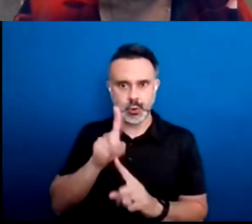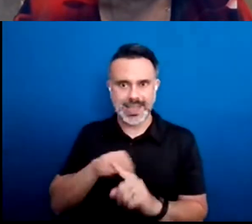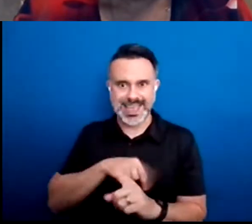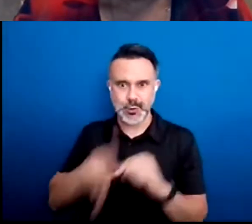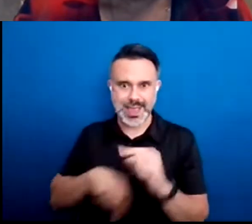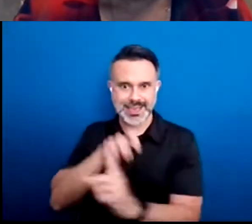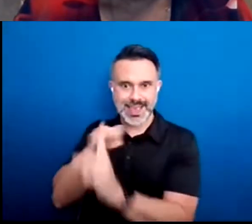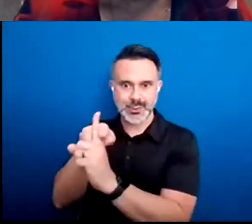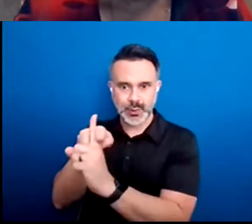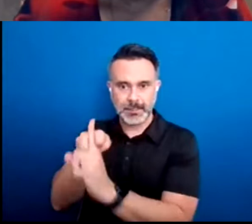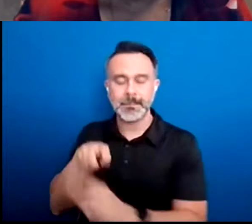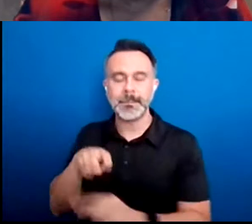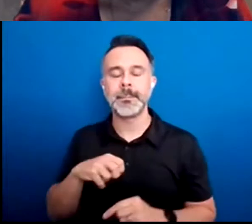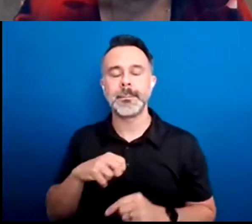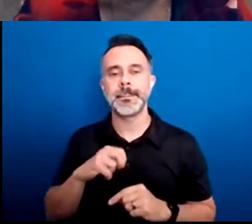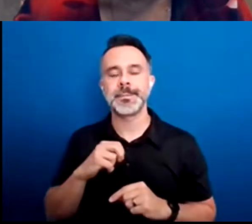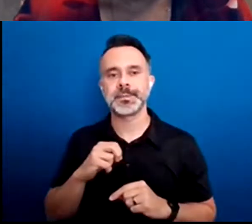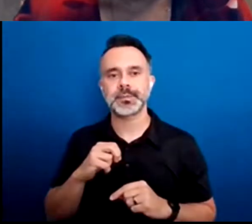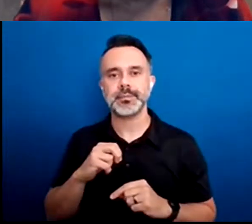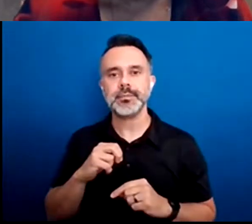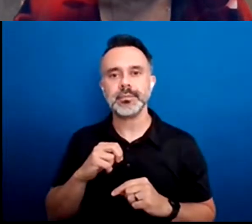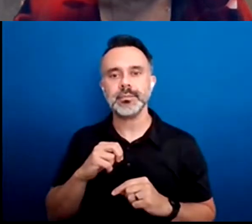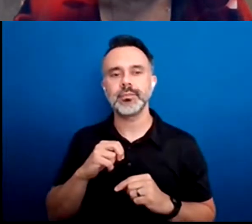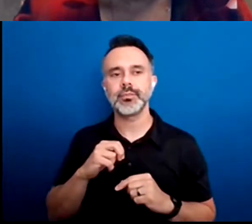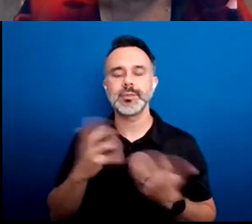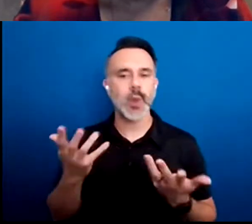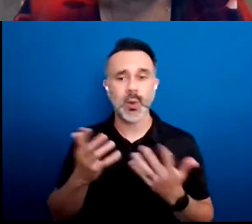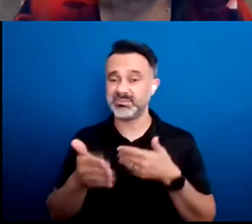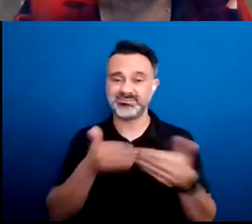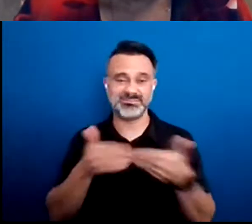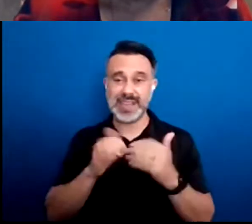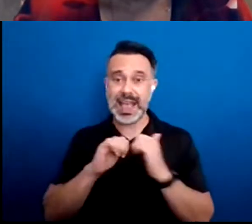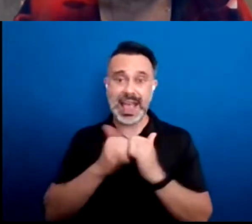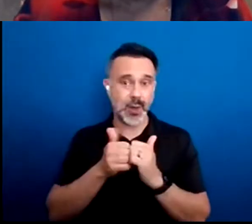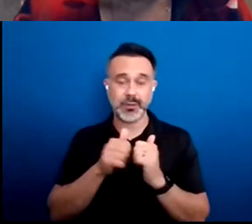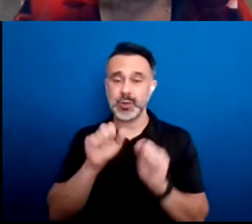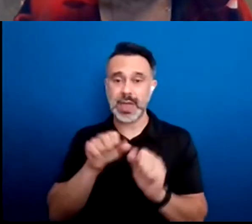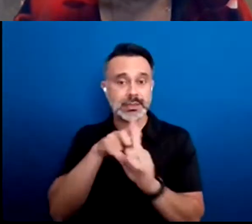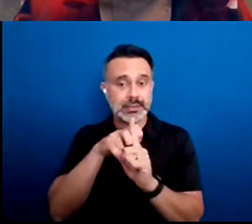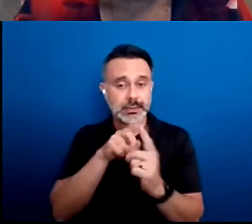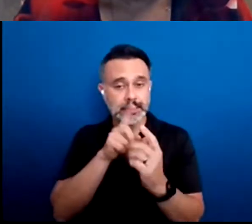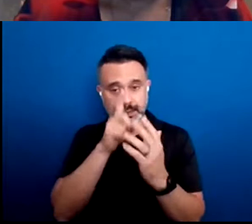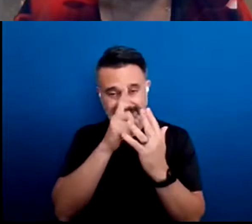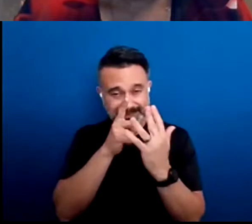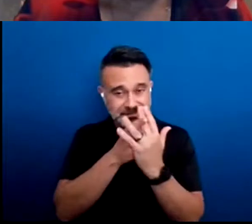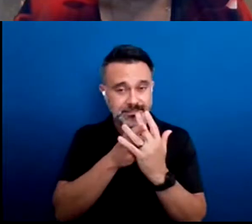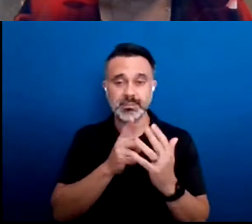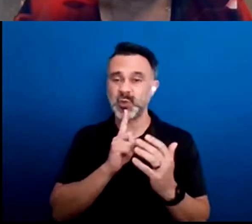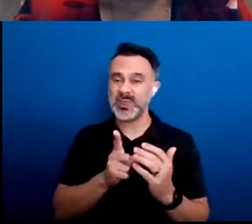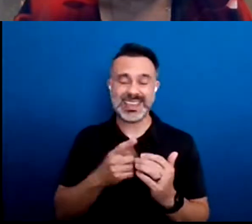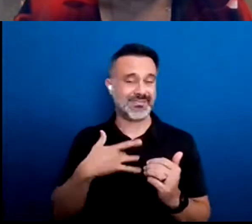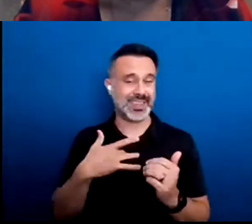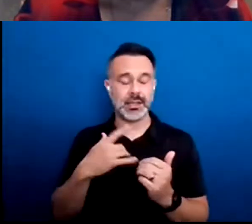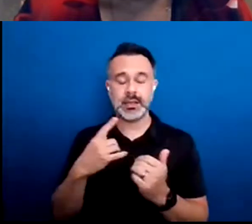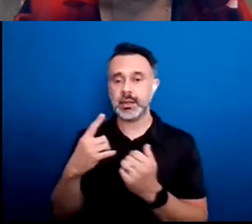think however you can do it, I just think that answering questions face to face and